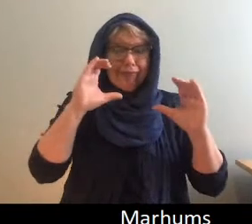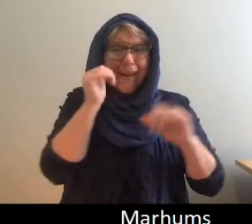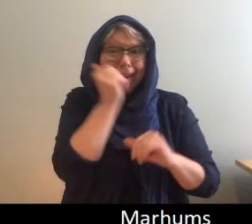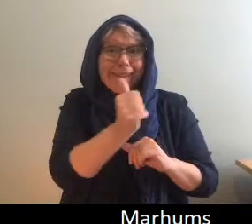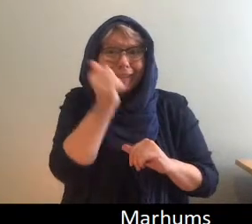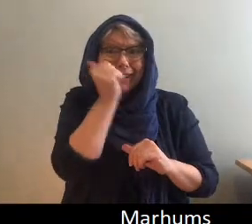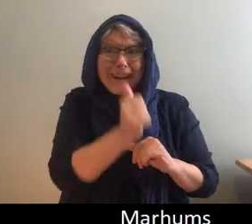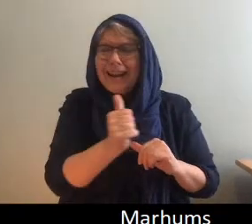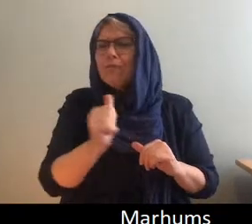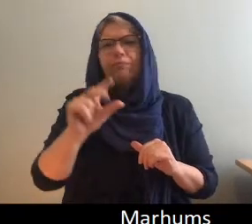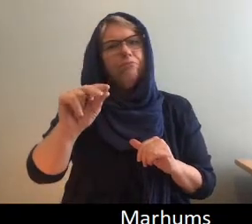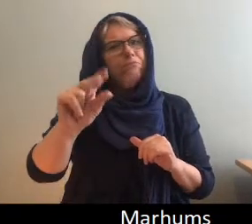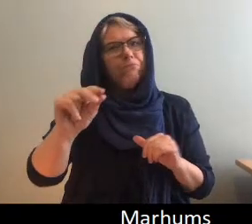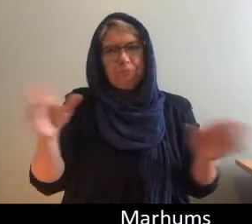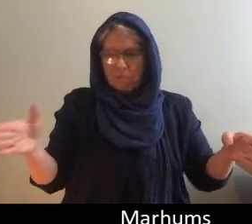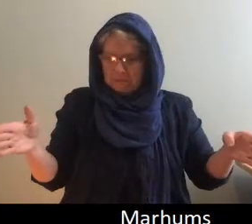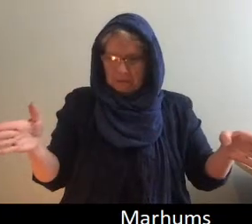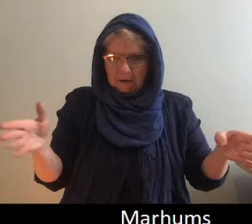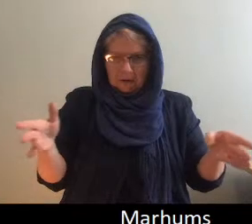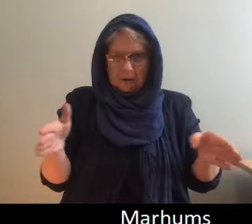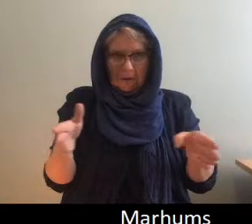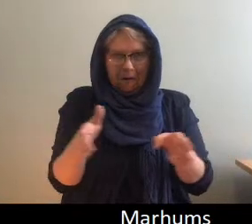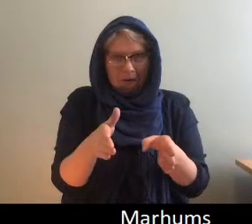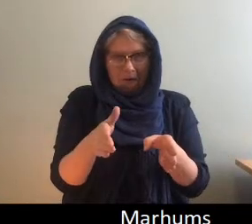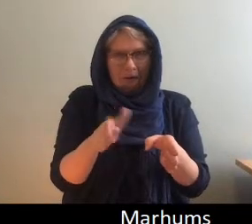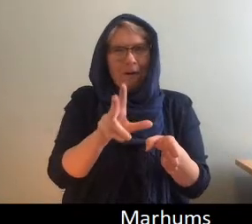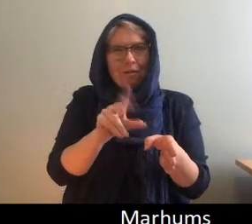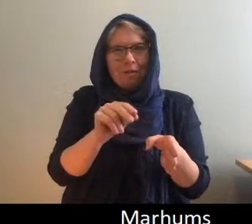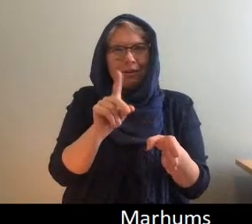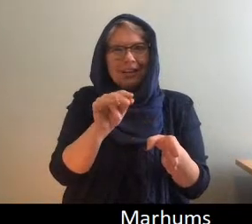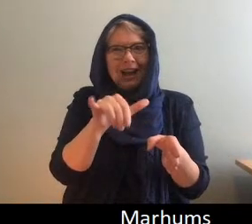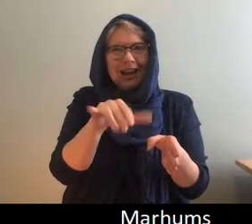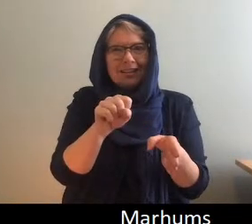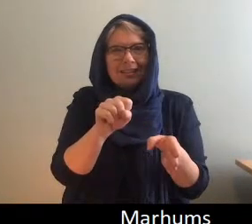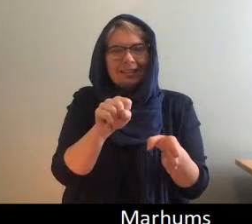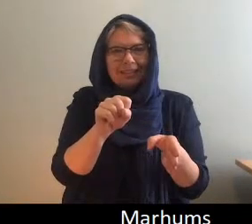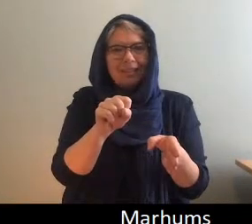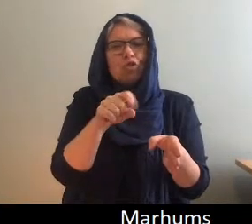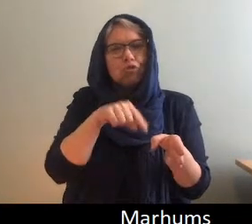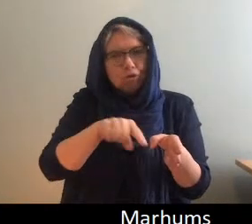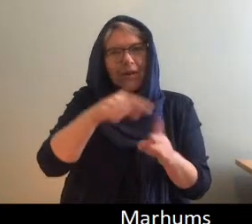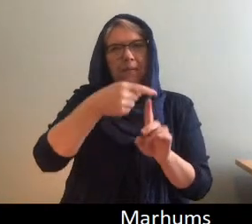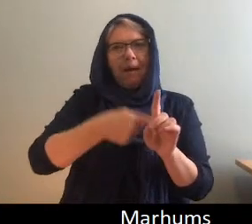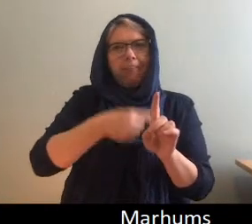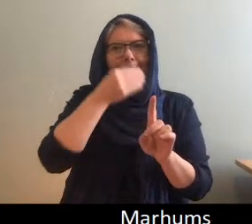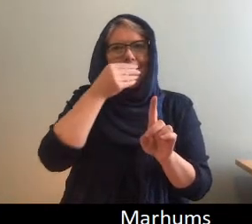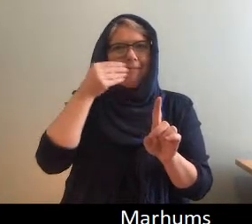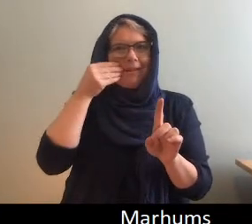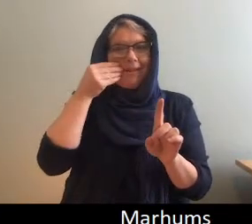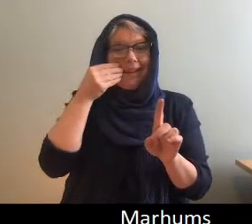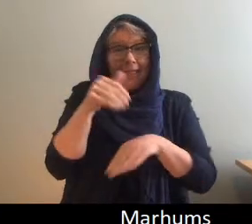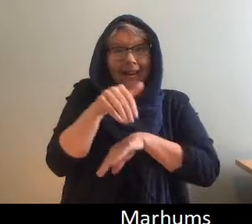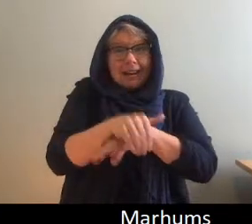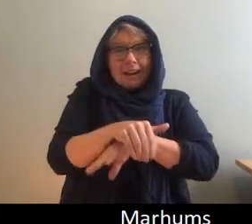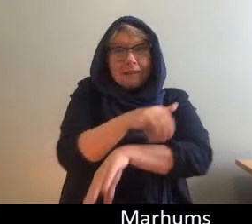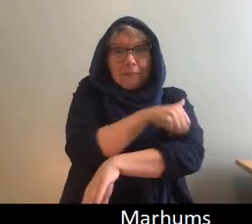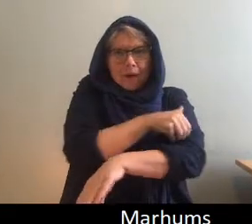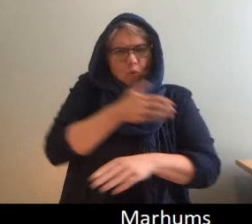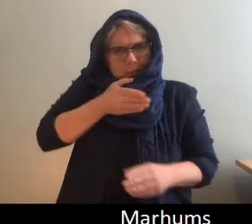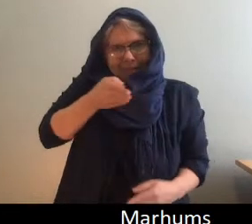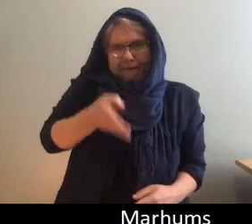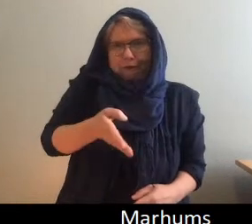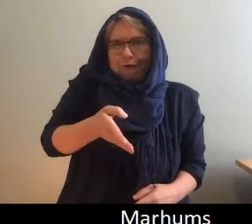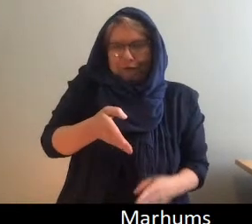one of those 30 nights will be Laylatul Qadr. So we've got a massive discount, right? From 360, now only